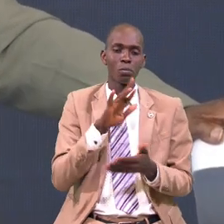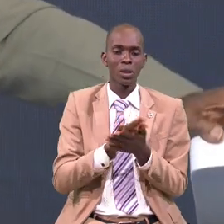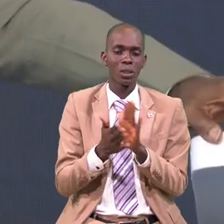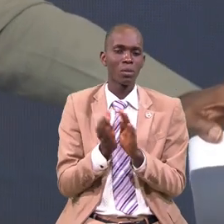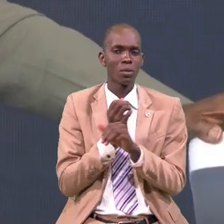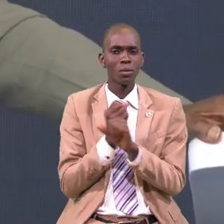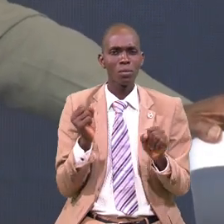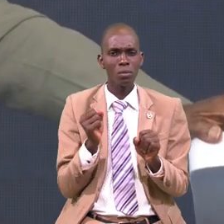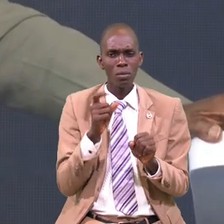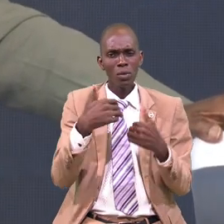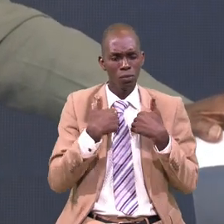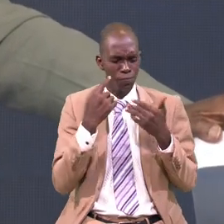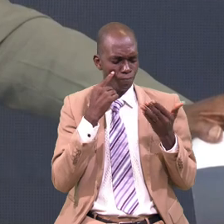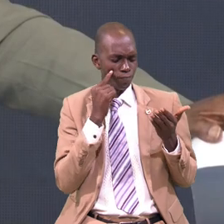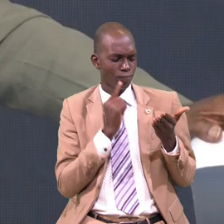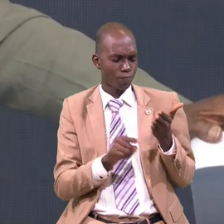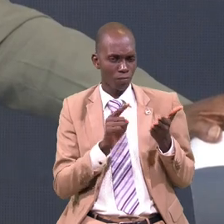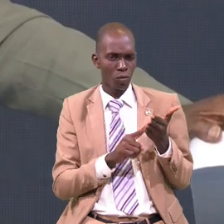Any check on your utterance?